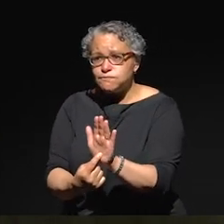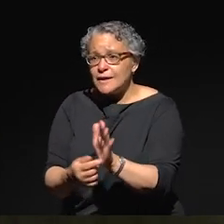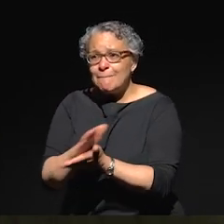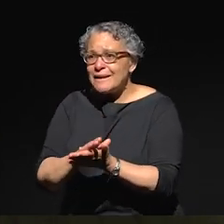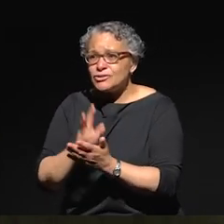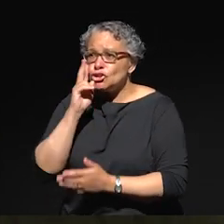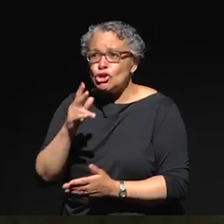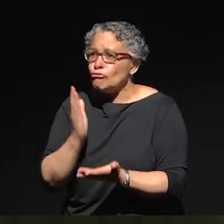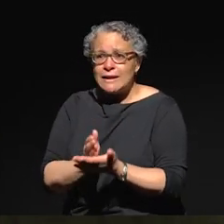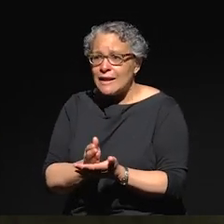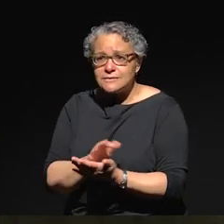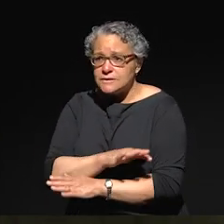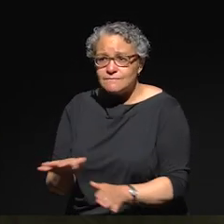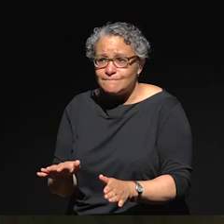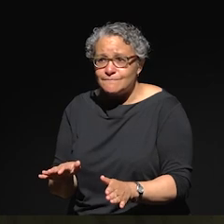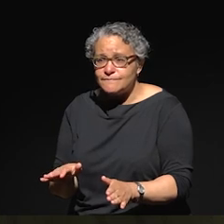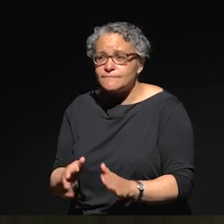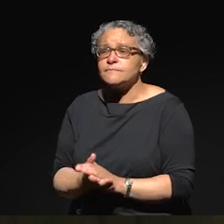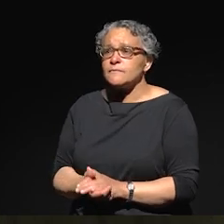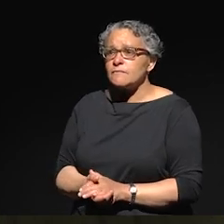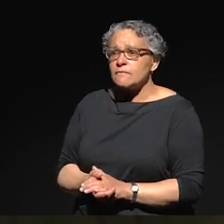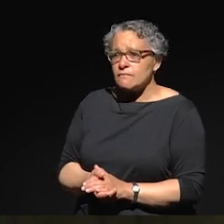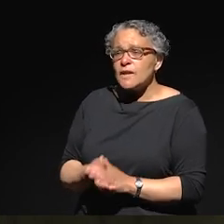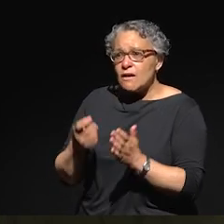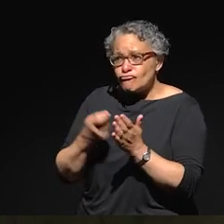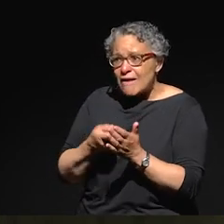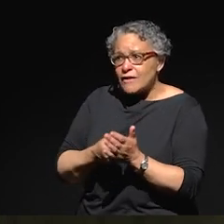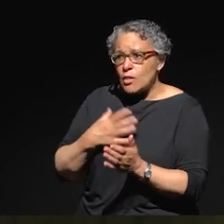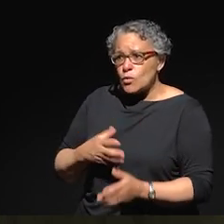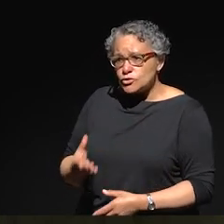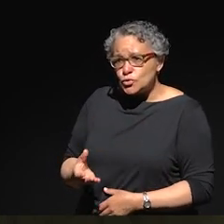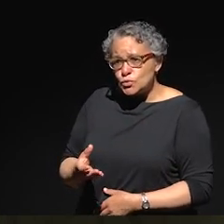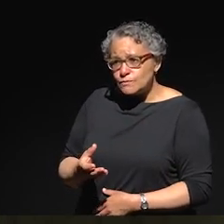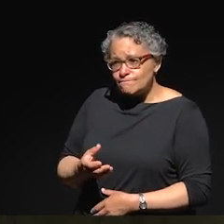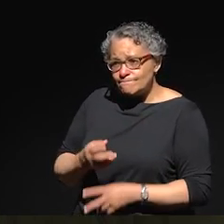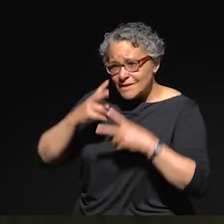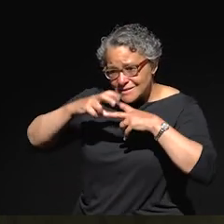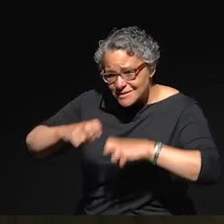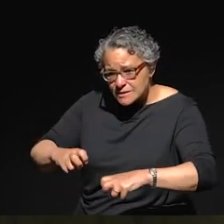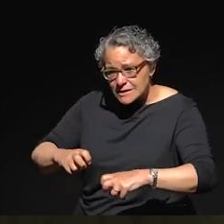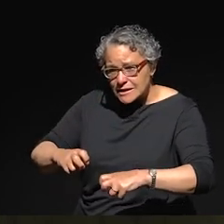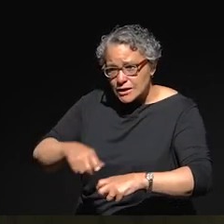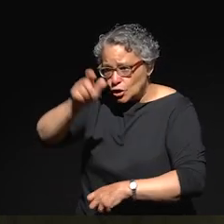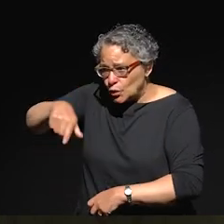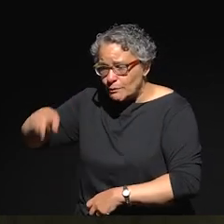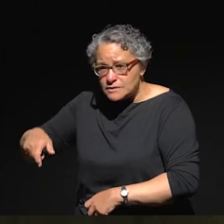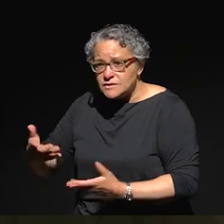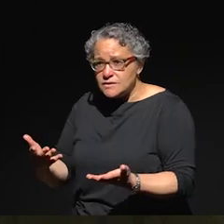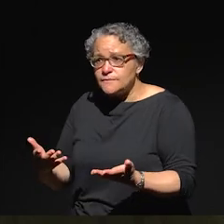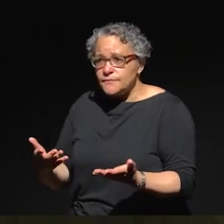scientific imperative. He is there to study the human species. And so he doesn't want to